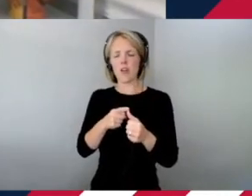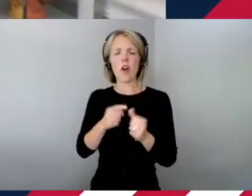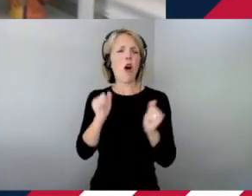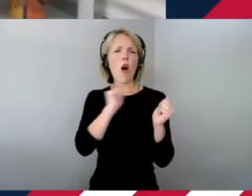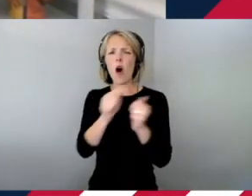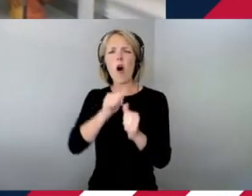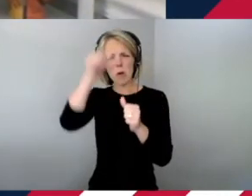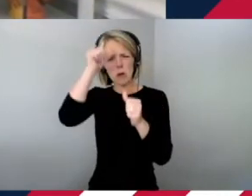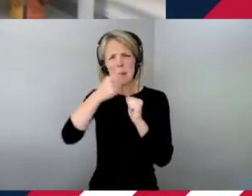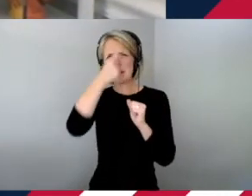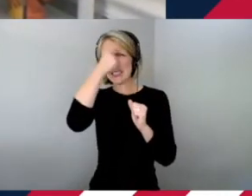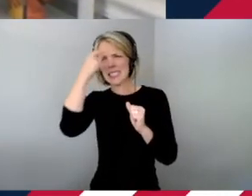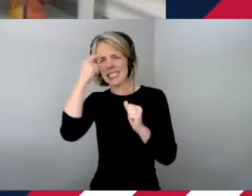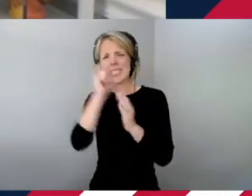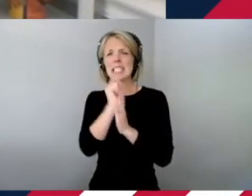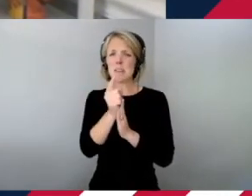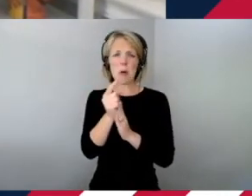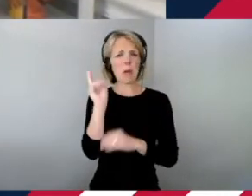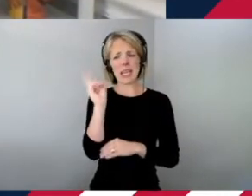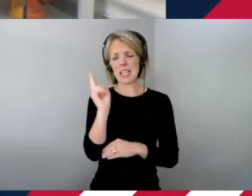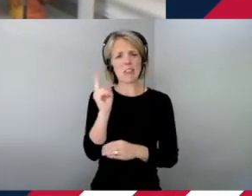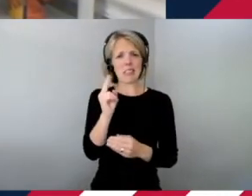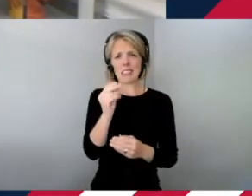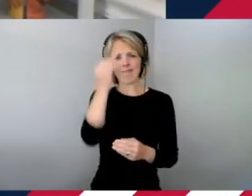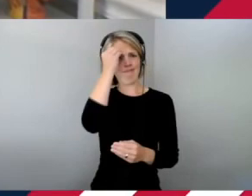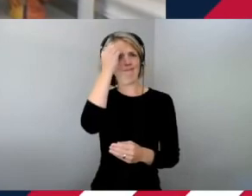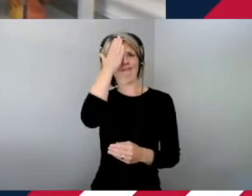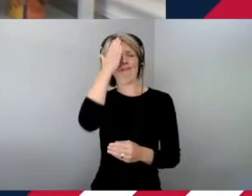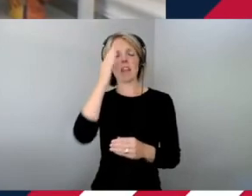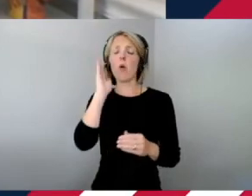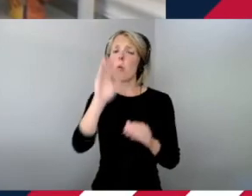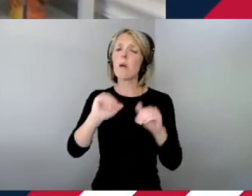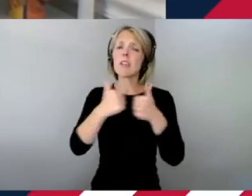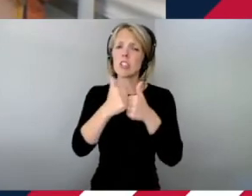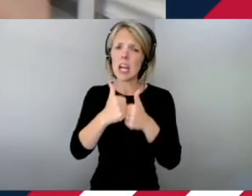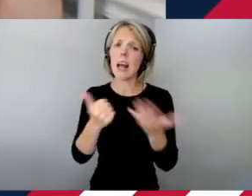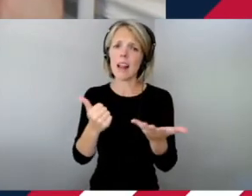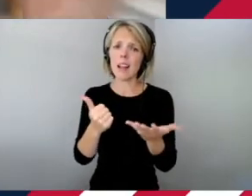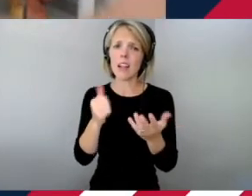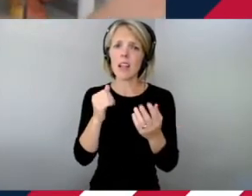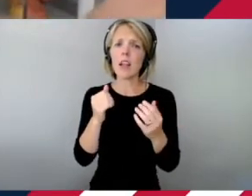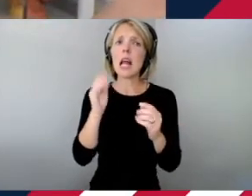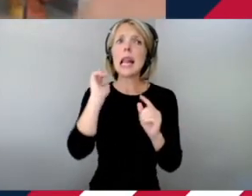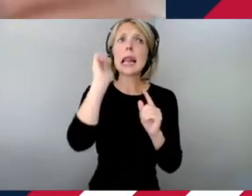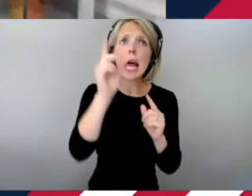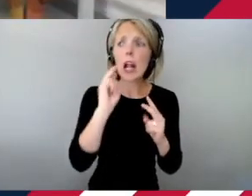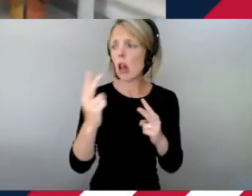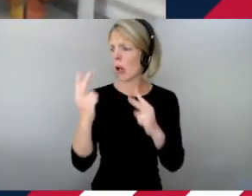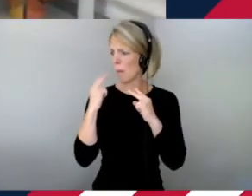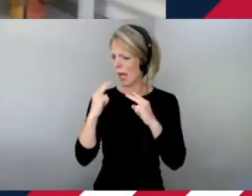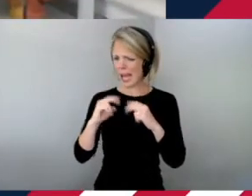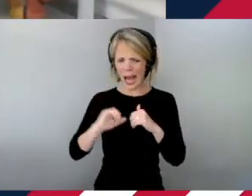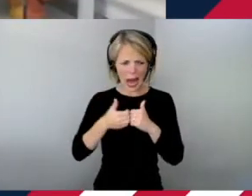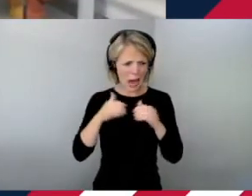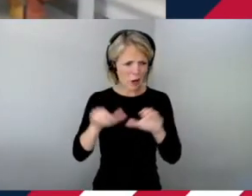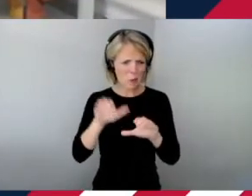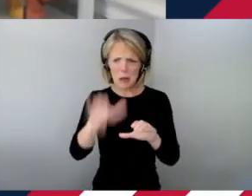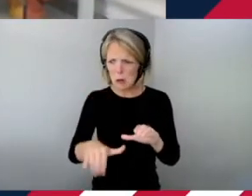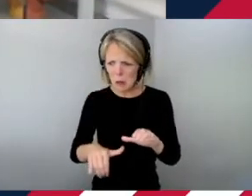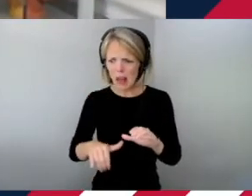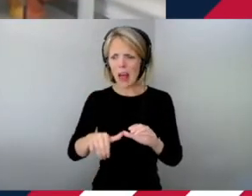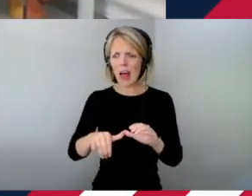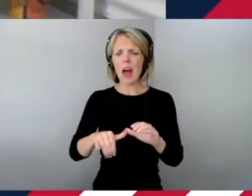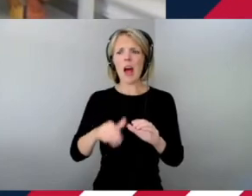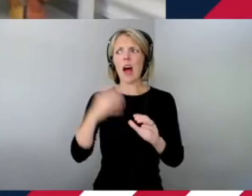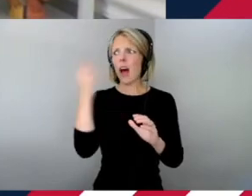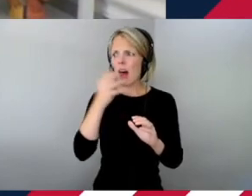history. It's going to be challenging. We're going to look back on it and say, how did we do this? But we are going to